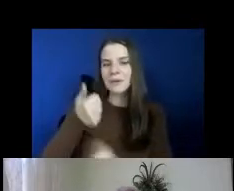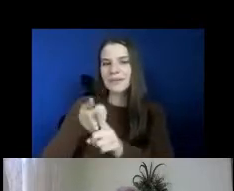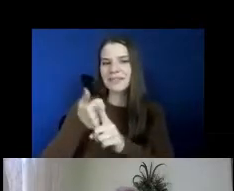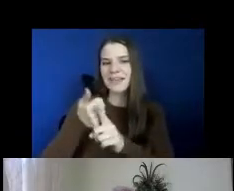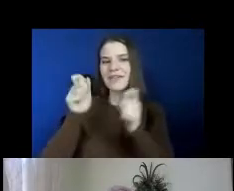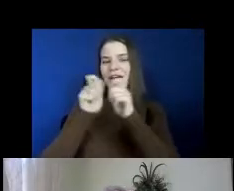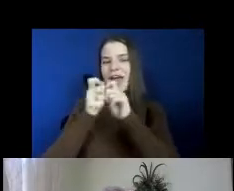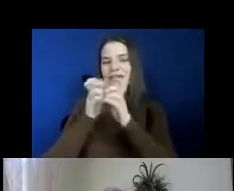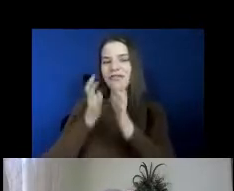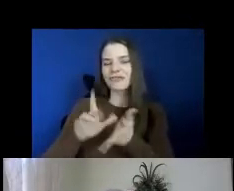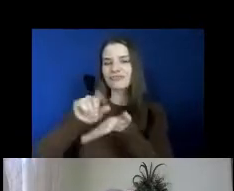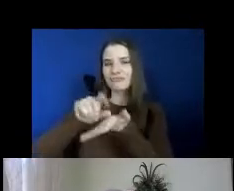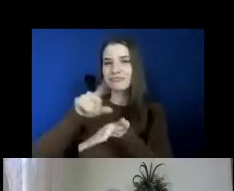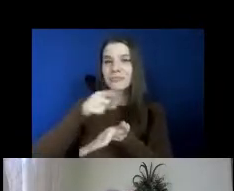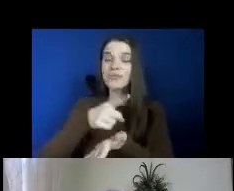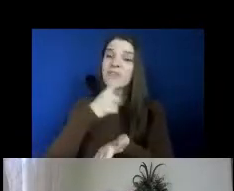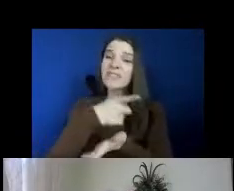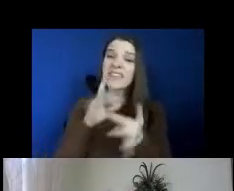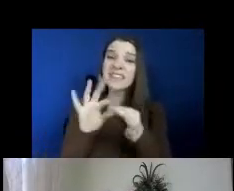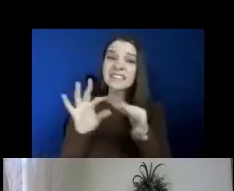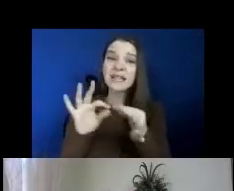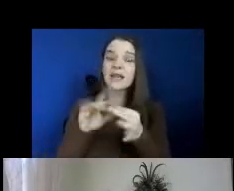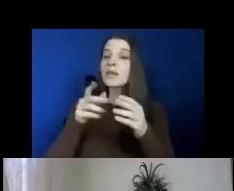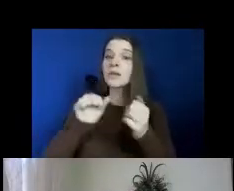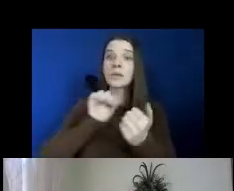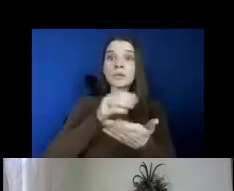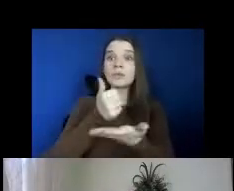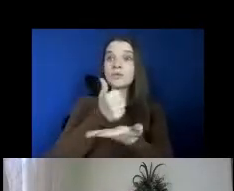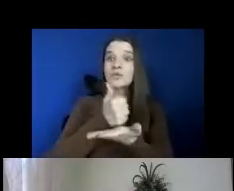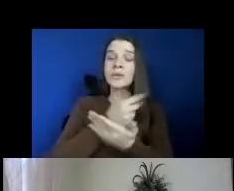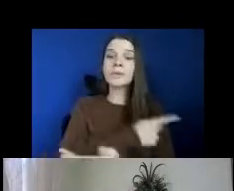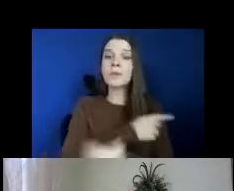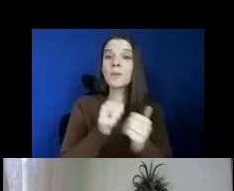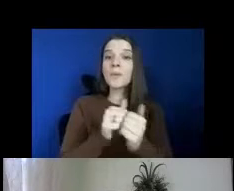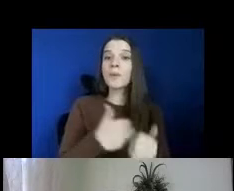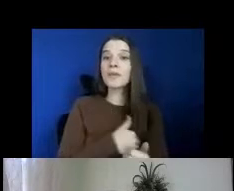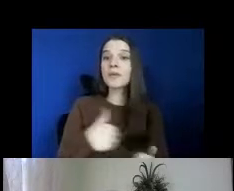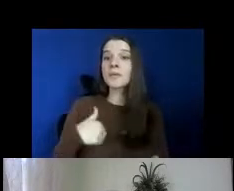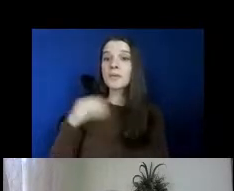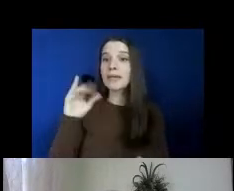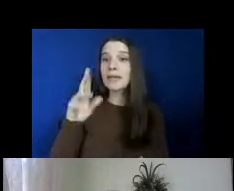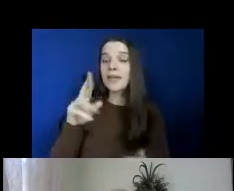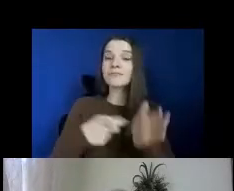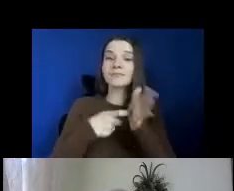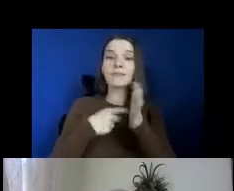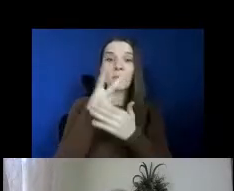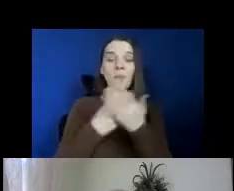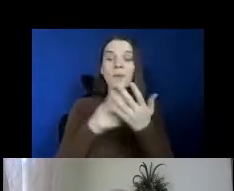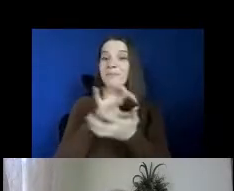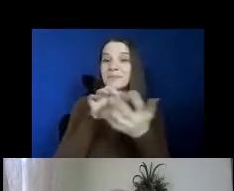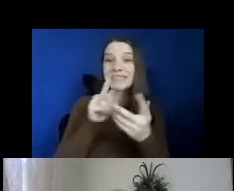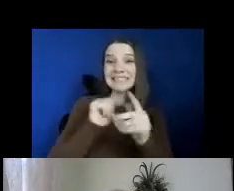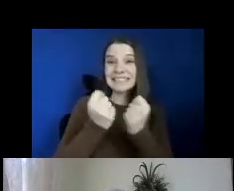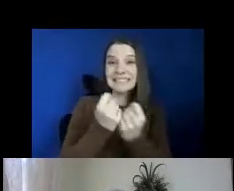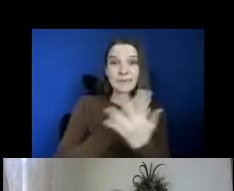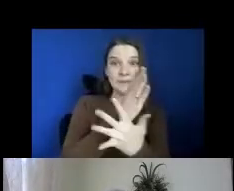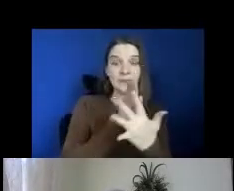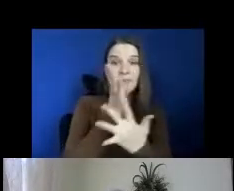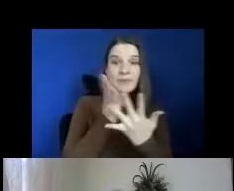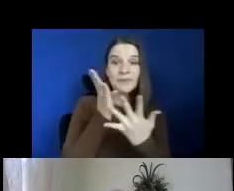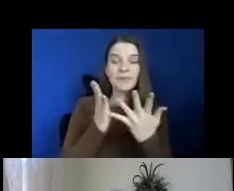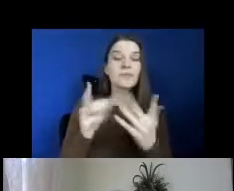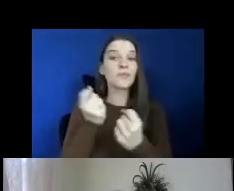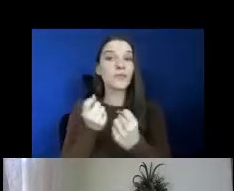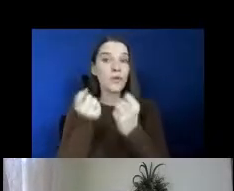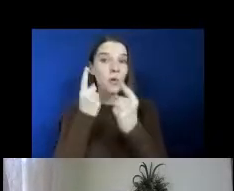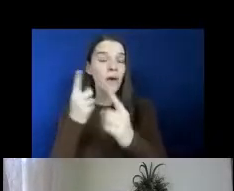they really came together and said, in treating patients with breast cancer, you need both the multidisciplinary team, an understanding of